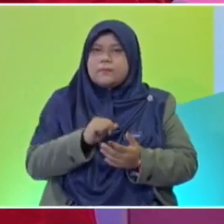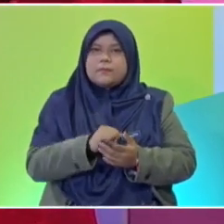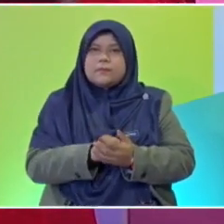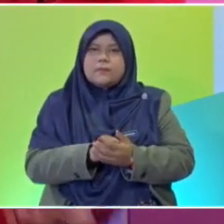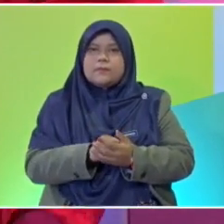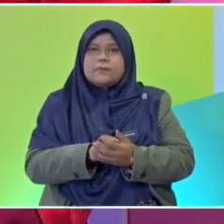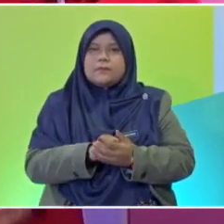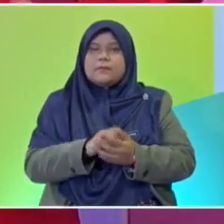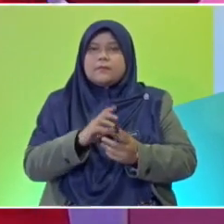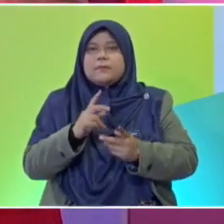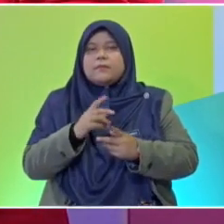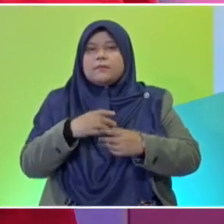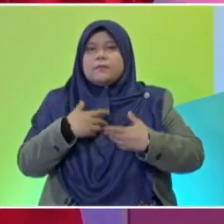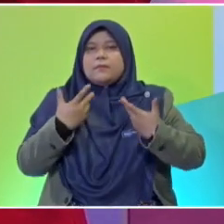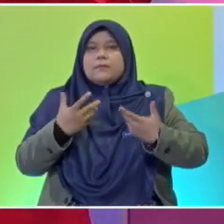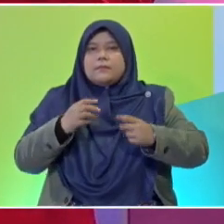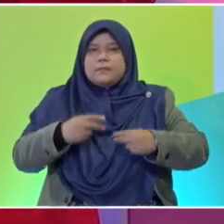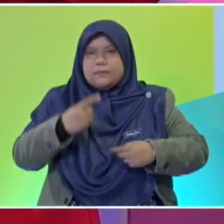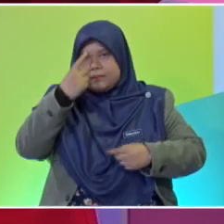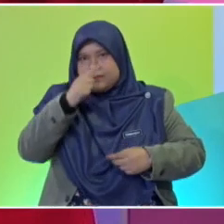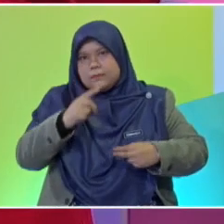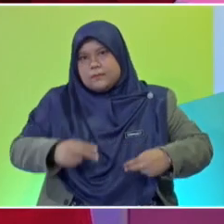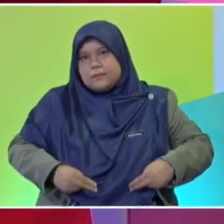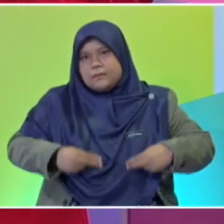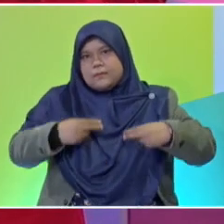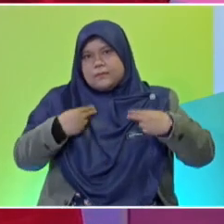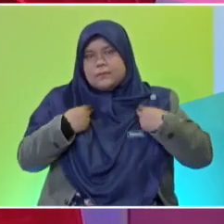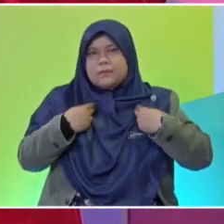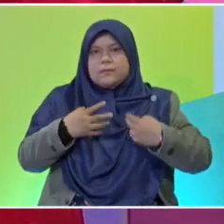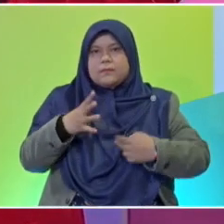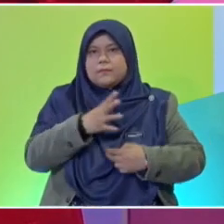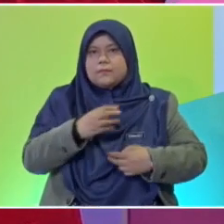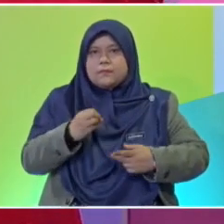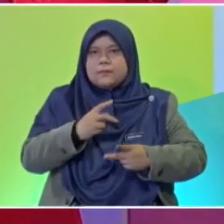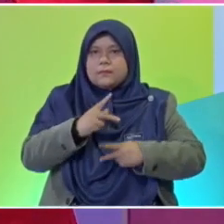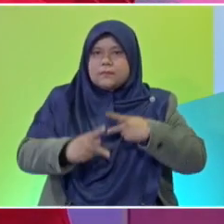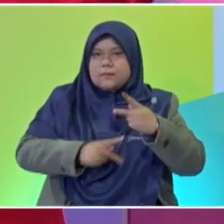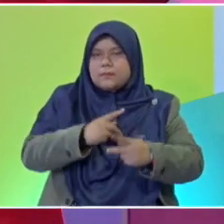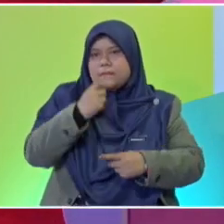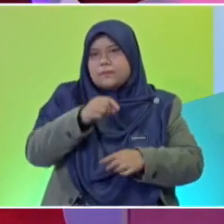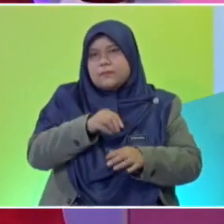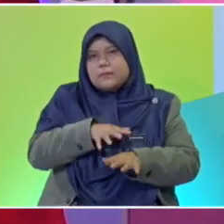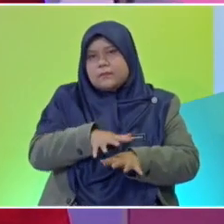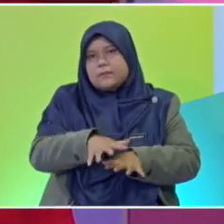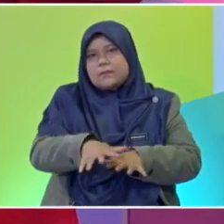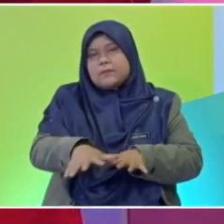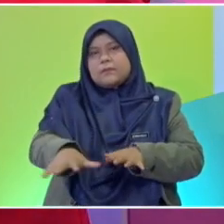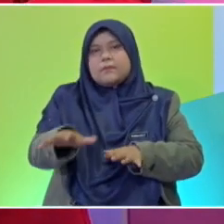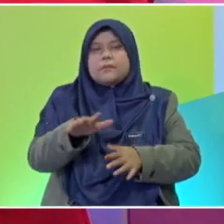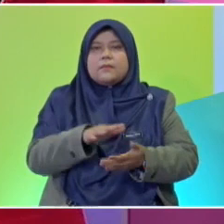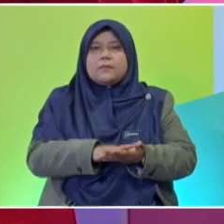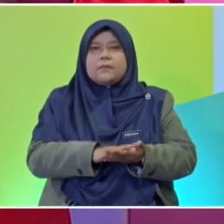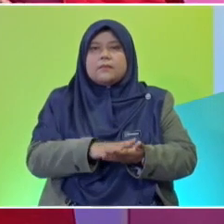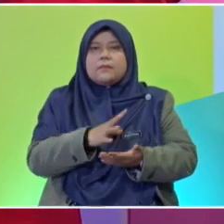to survive, we need to live. Yeah. For all our life processes to go on smoothly, we need to breathe